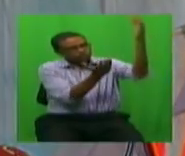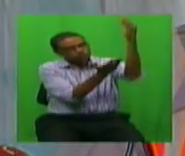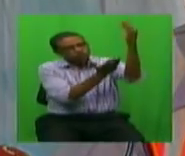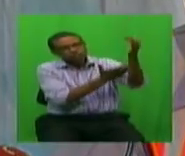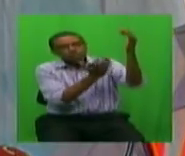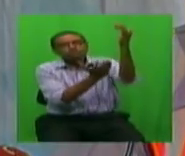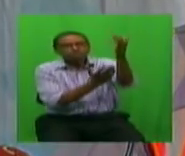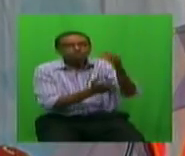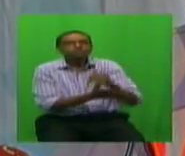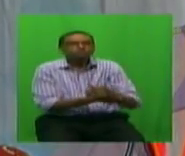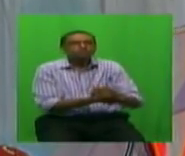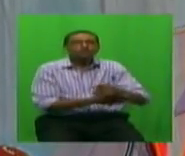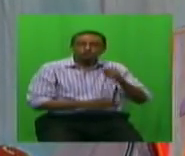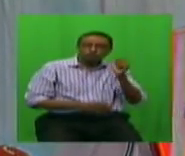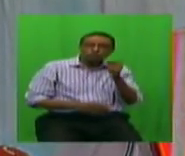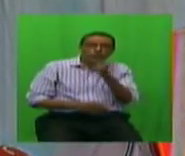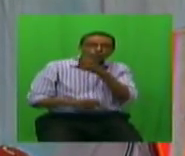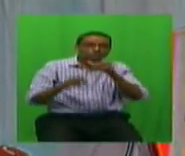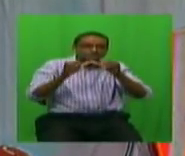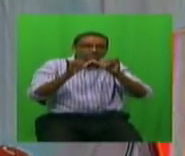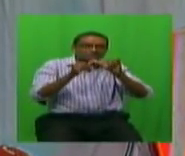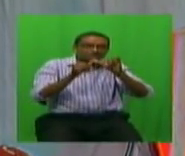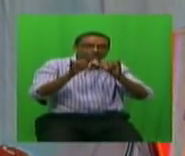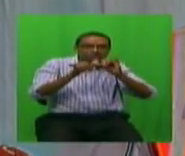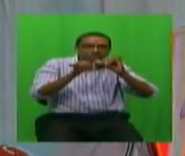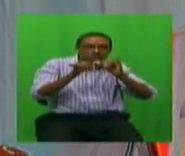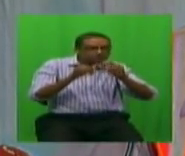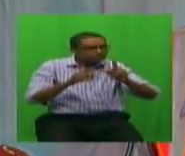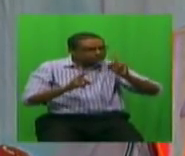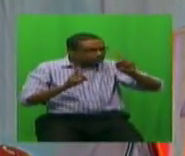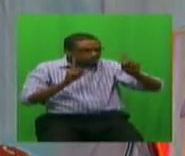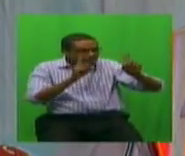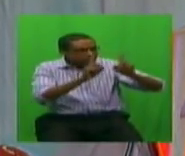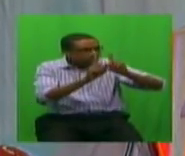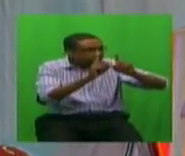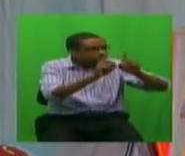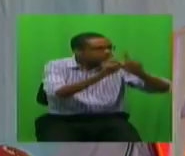the University of the West Indies and some other